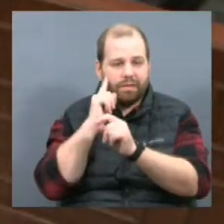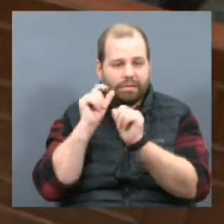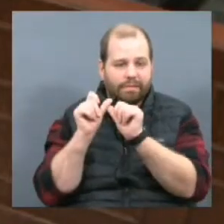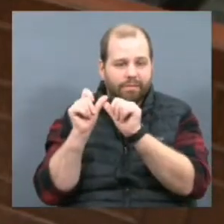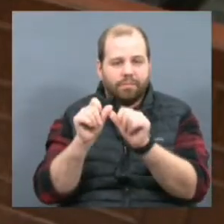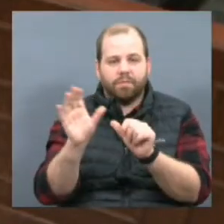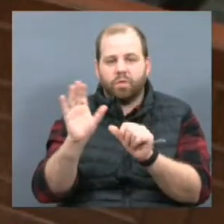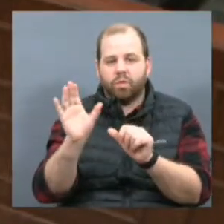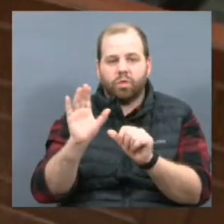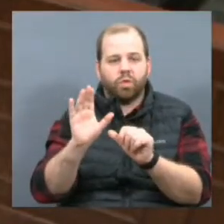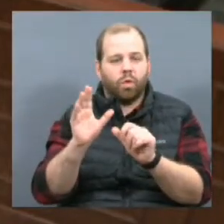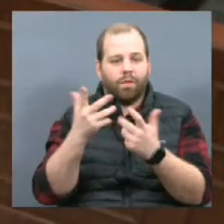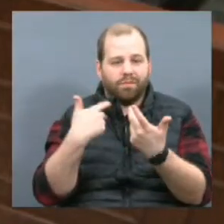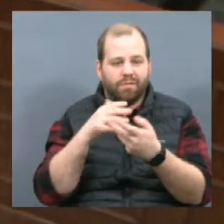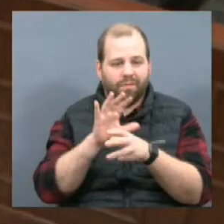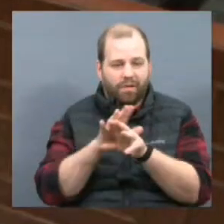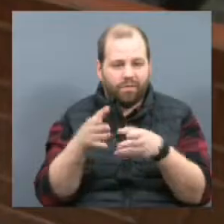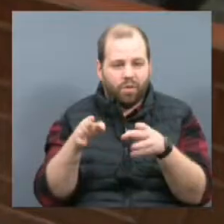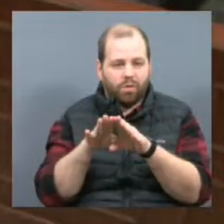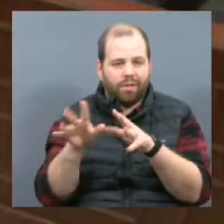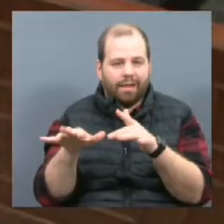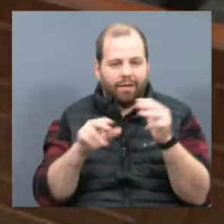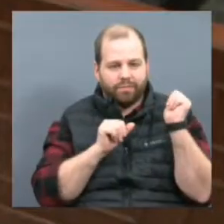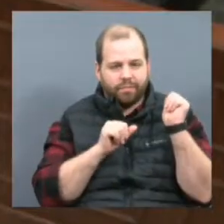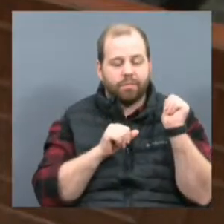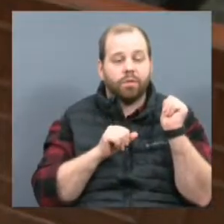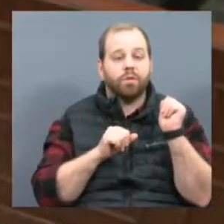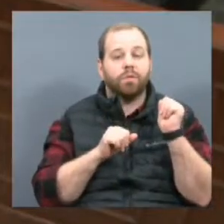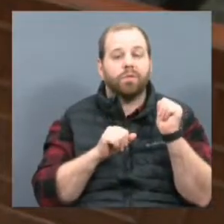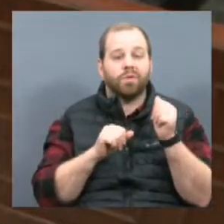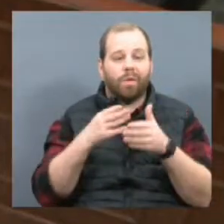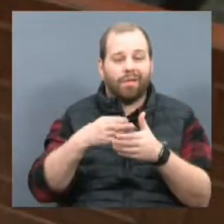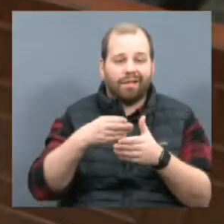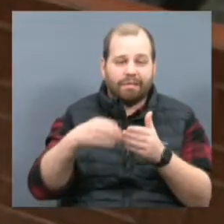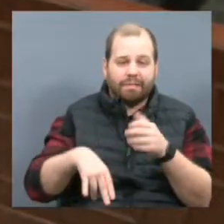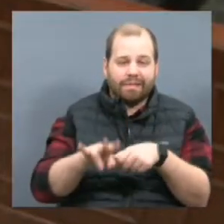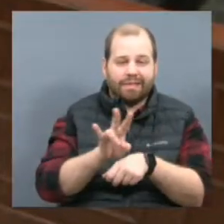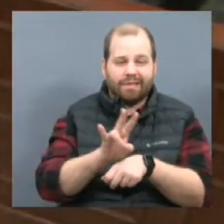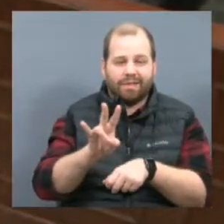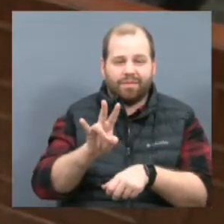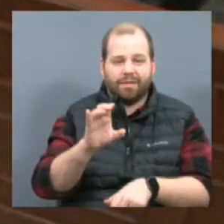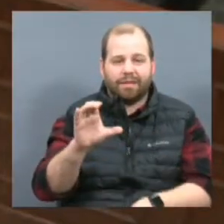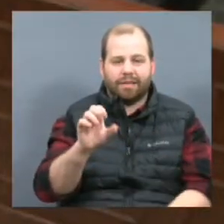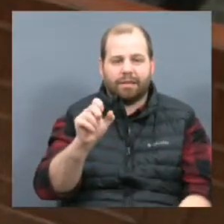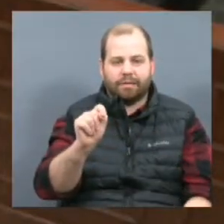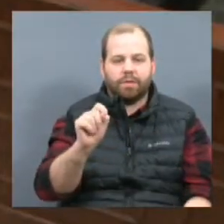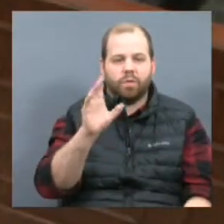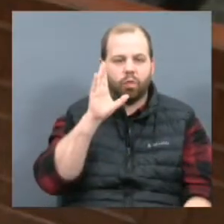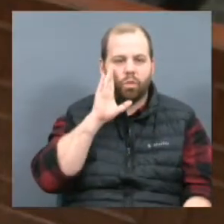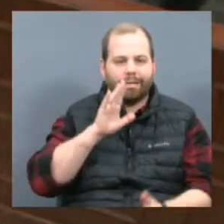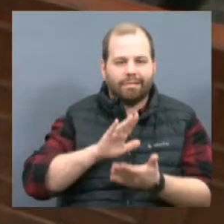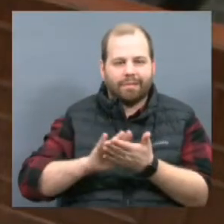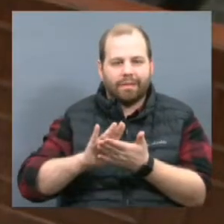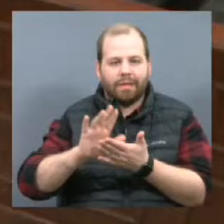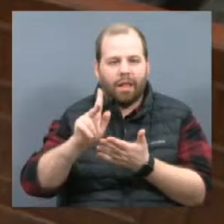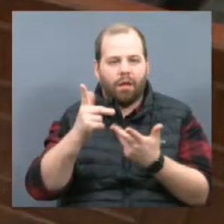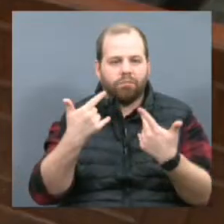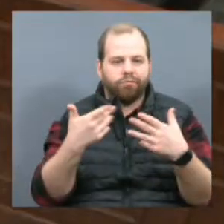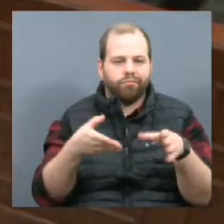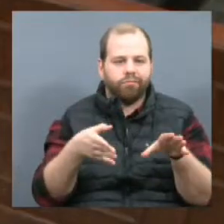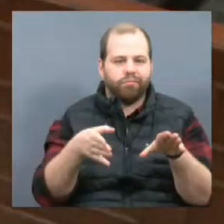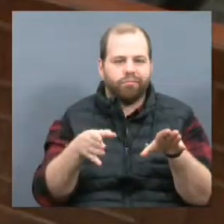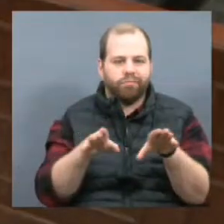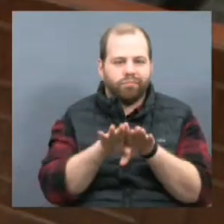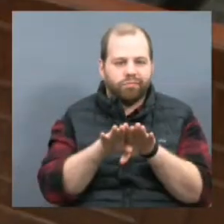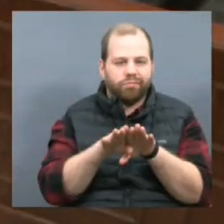them at the end of each day. So by 7 p.m. Central Standard Time, Yeah, it will be cleaned up, gates locked.